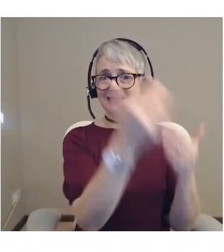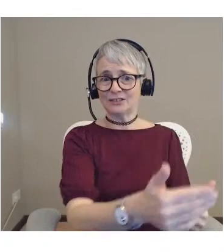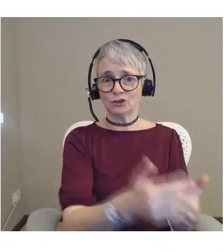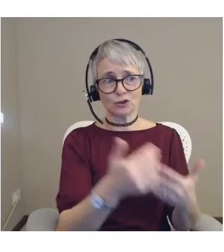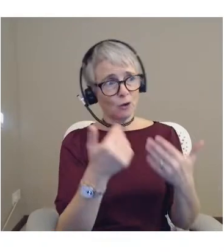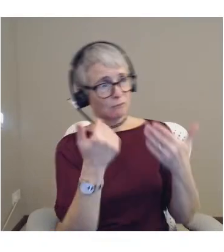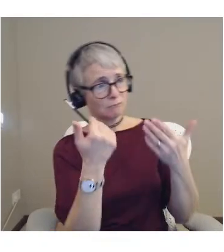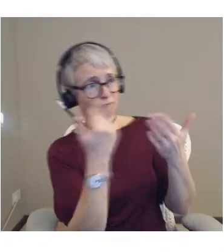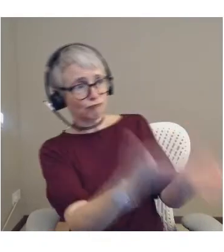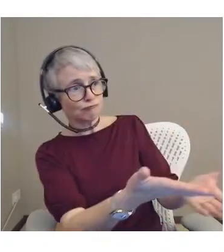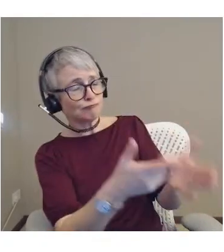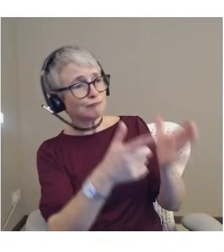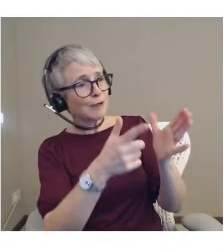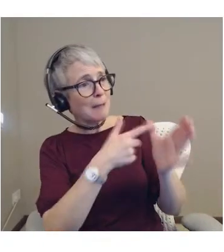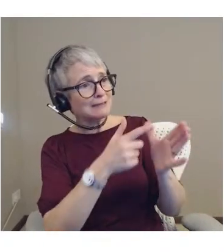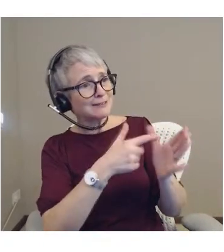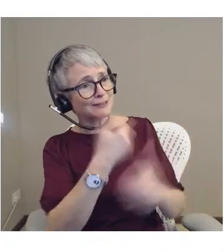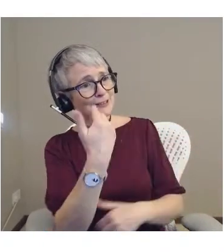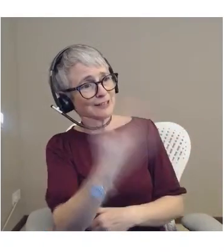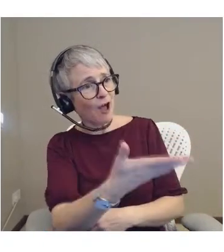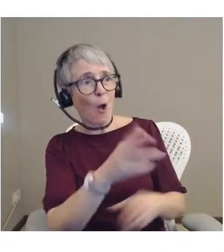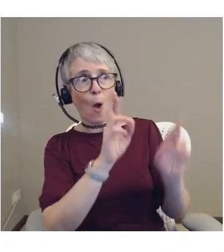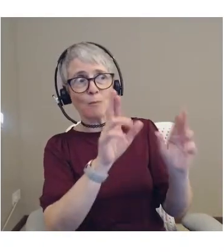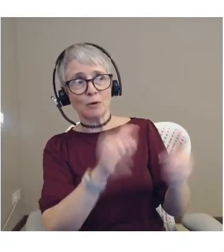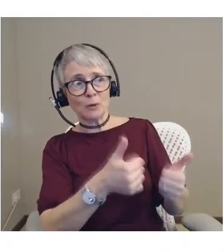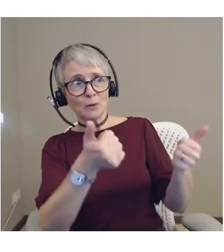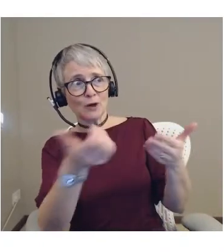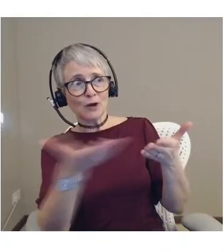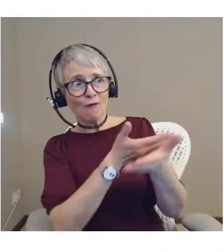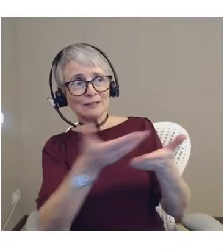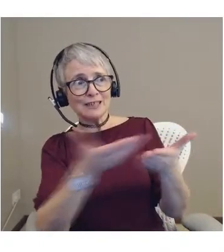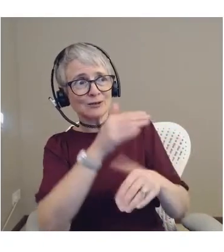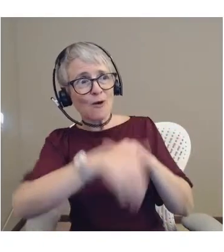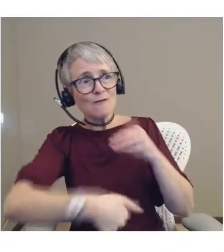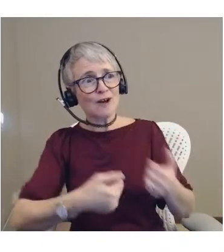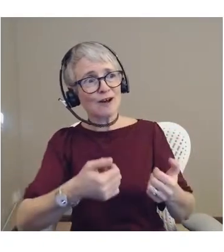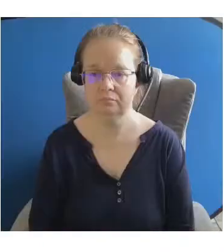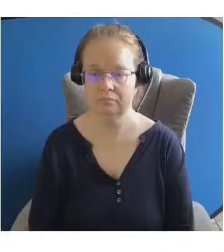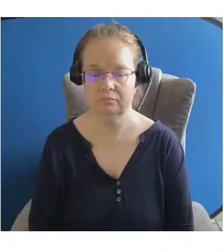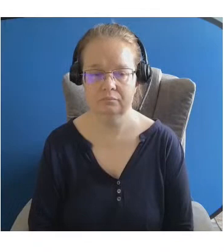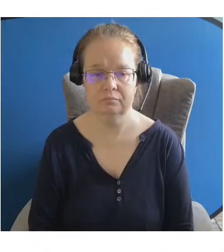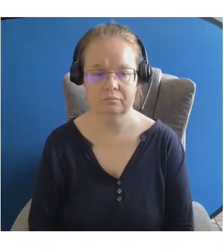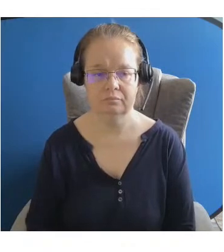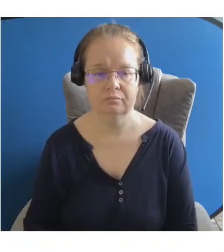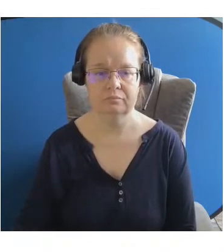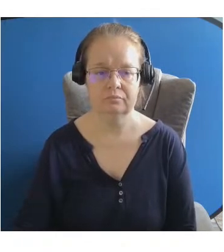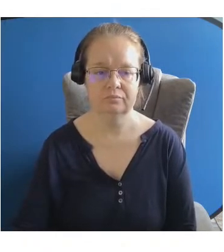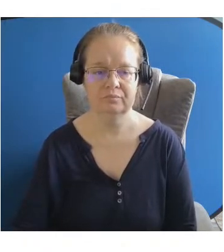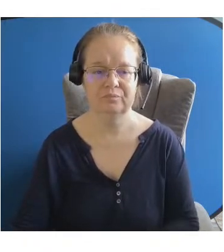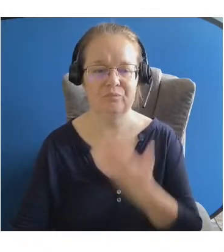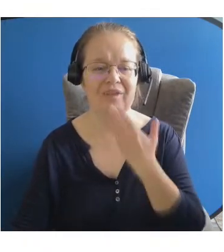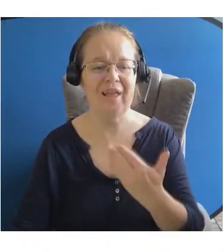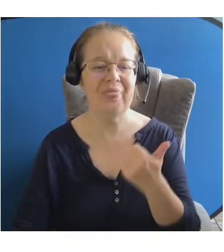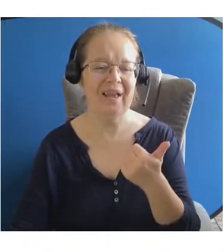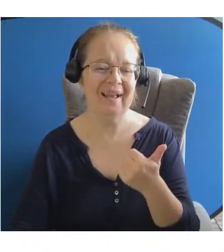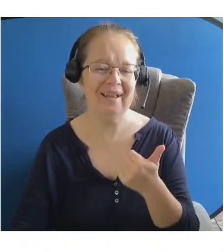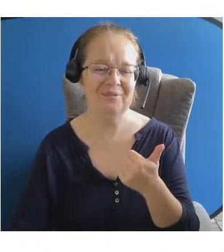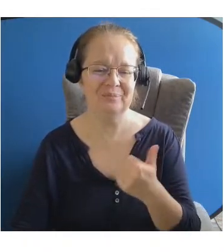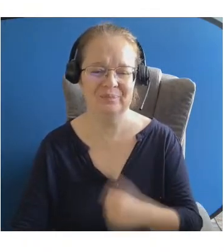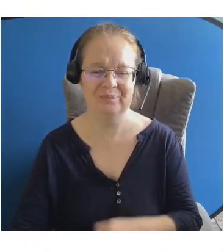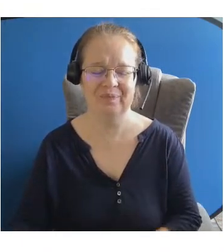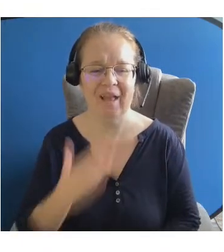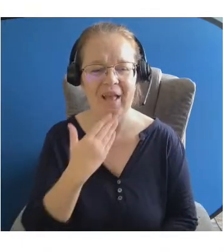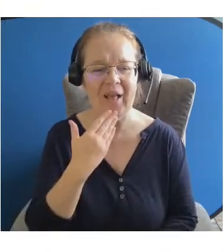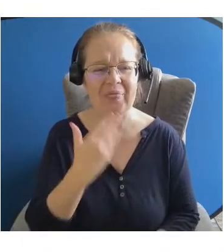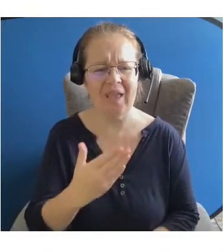Amanda, for what I hope is a fantastic conversation about these changes that we're trying to bring into the workplace. Hi, thanks very much, Mark. That sounds like